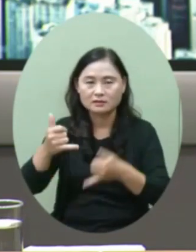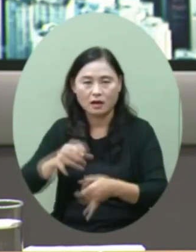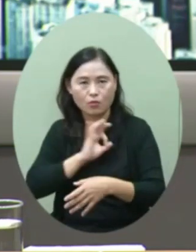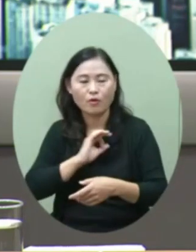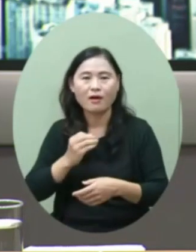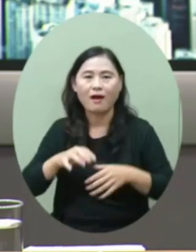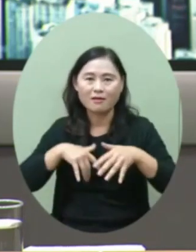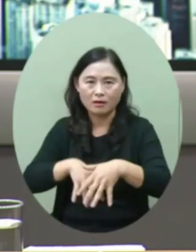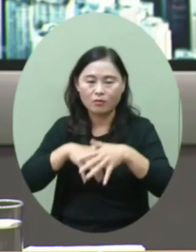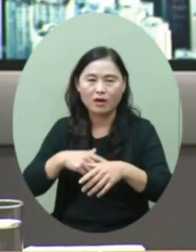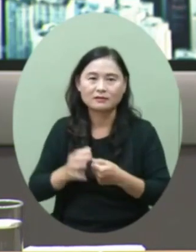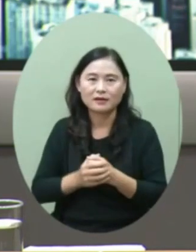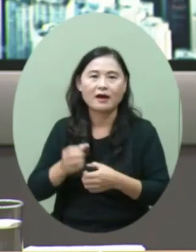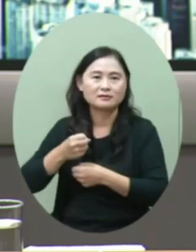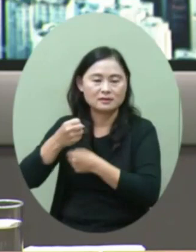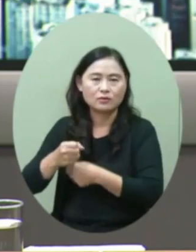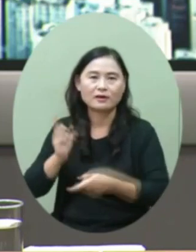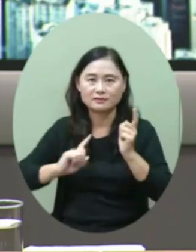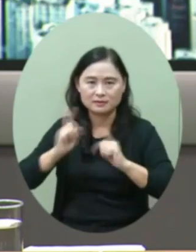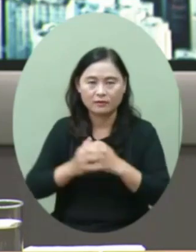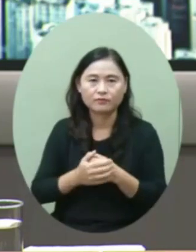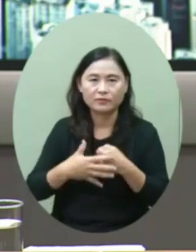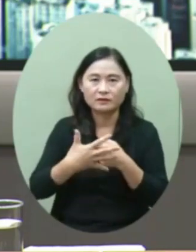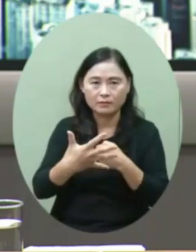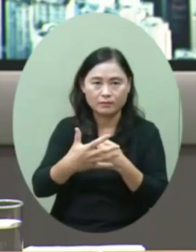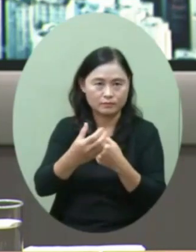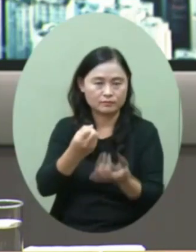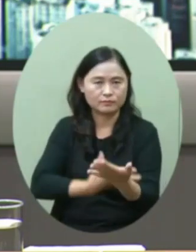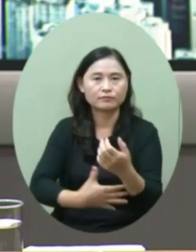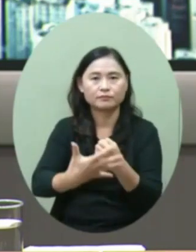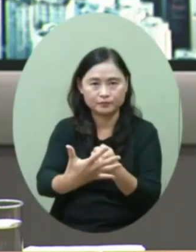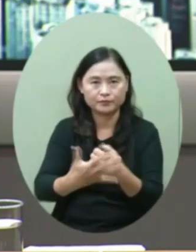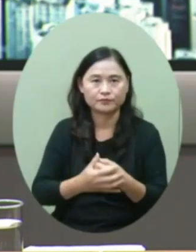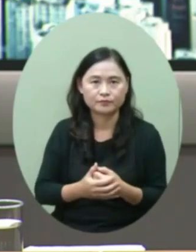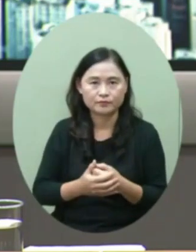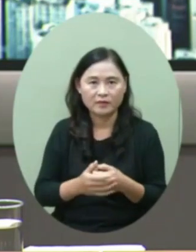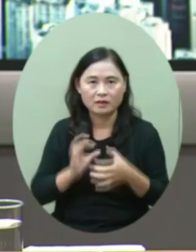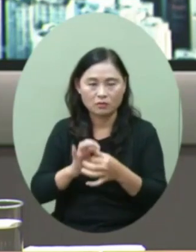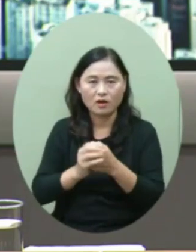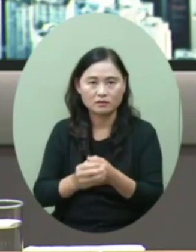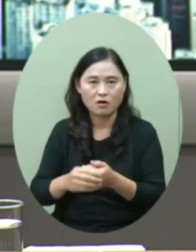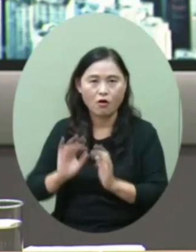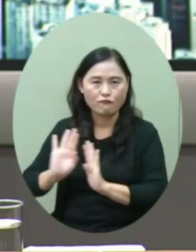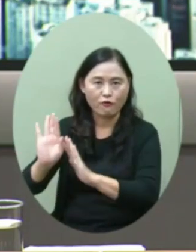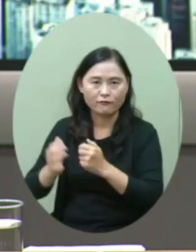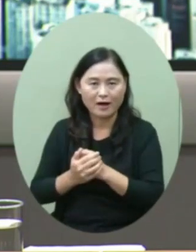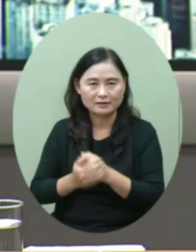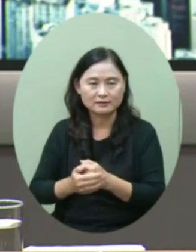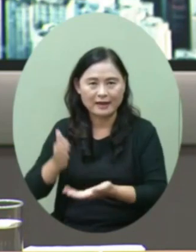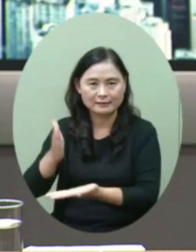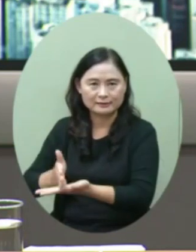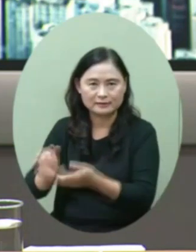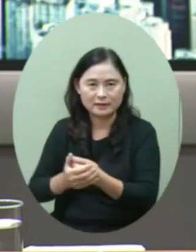Cultural Rights as applied to Hong Kong shall be protected, and they include the freedoms of speech, of the press, of publication, of association, of assembly, of possession,